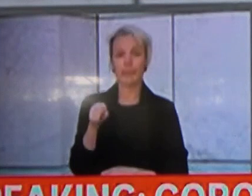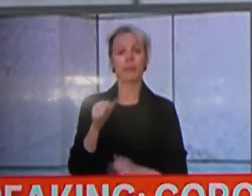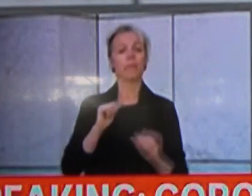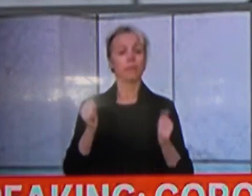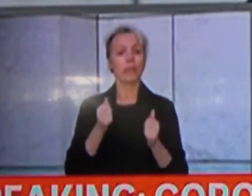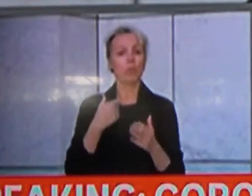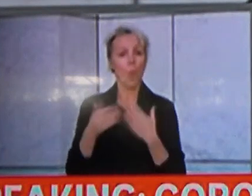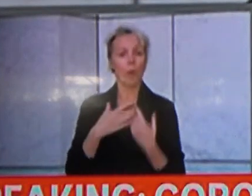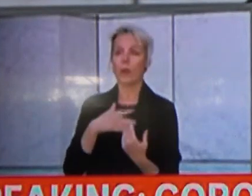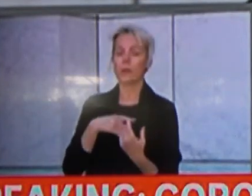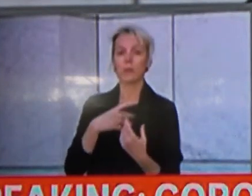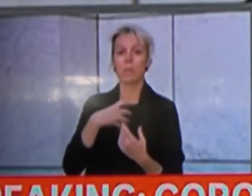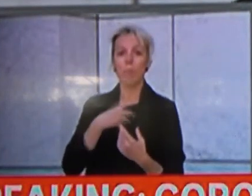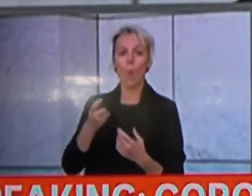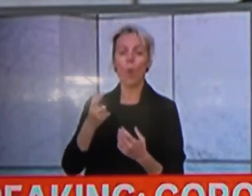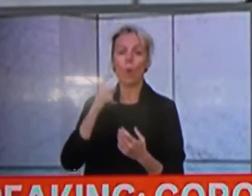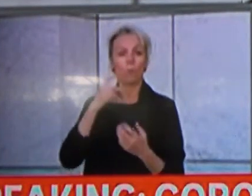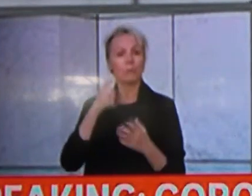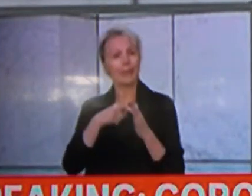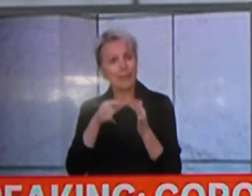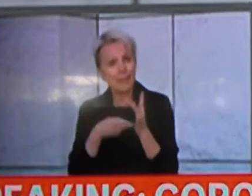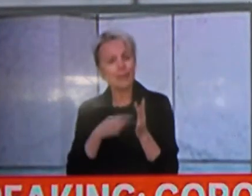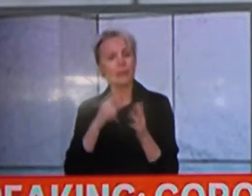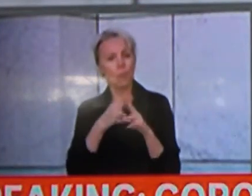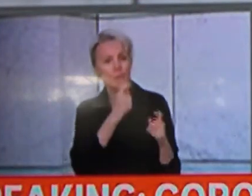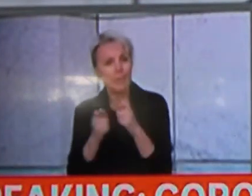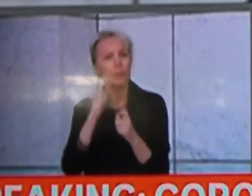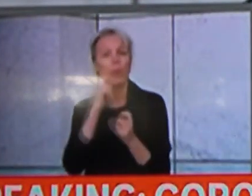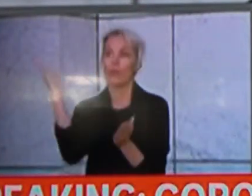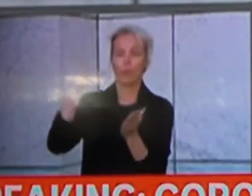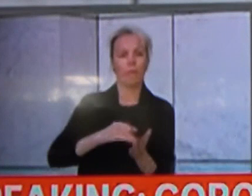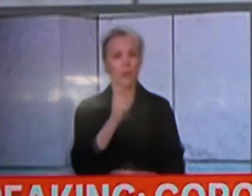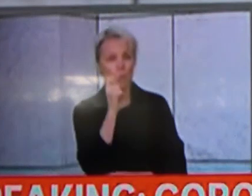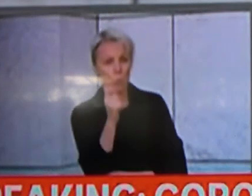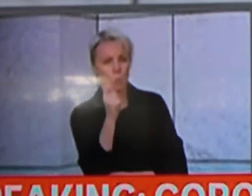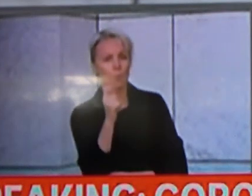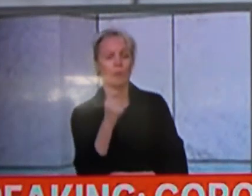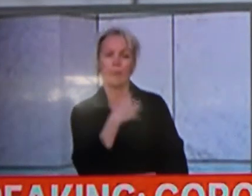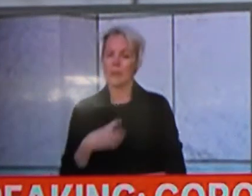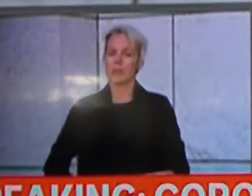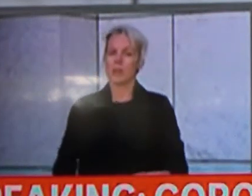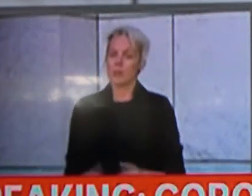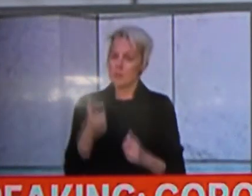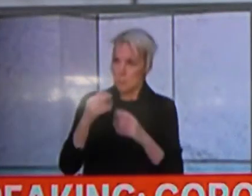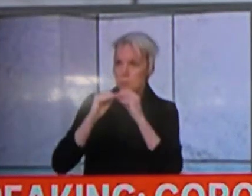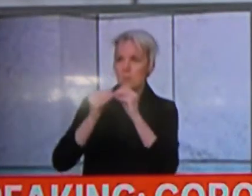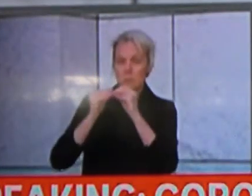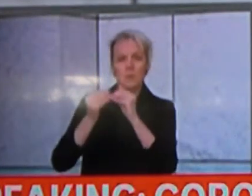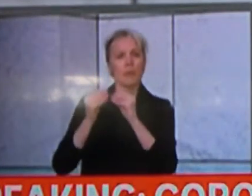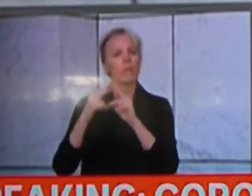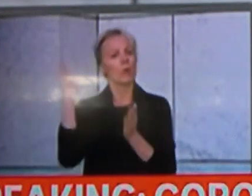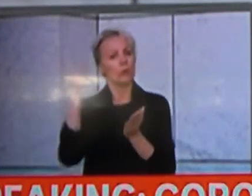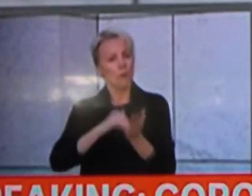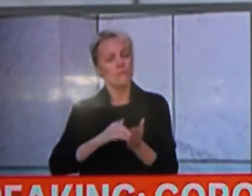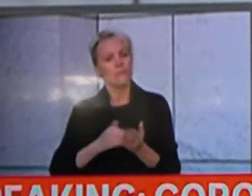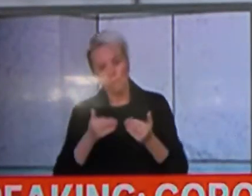been successful in the course of the past week to be addressing what the immediate supply requirements are.